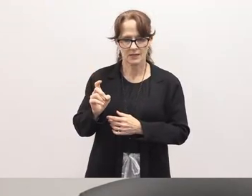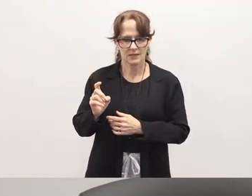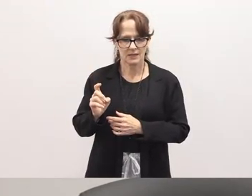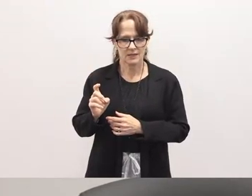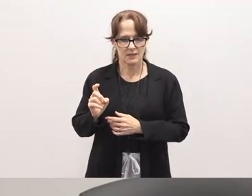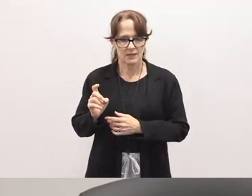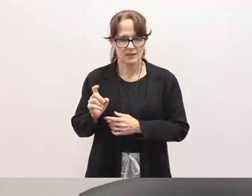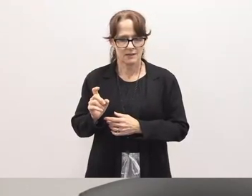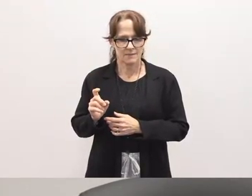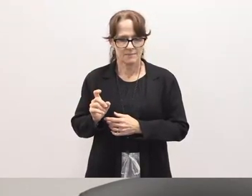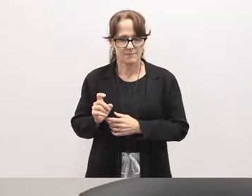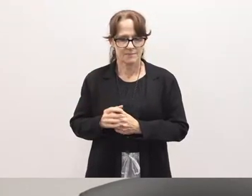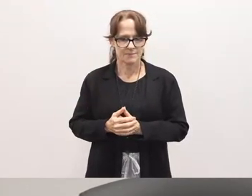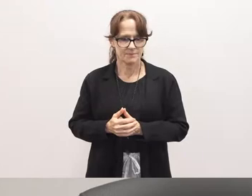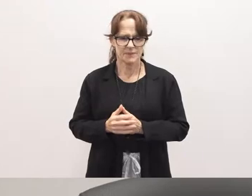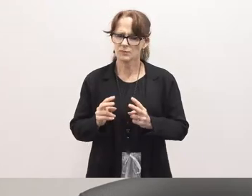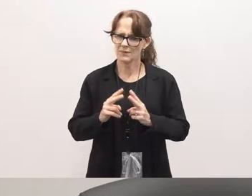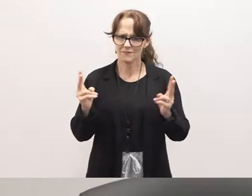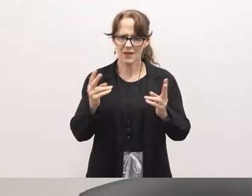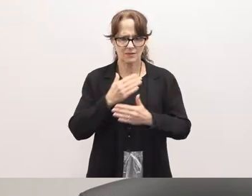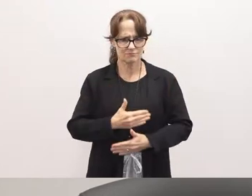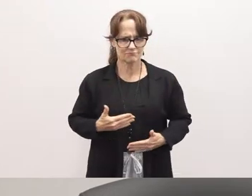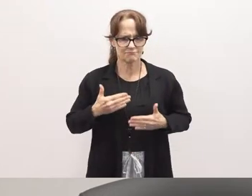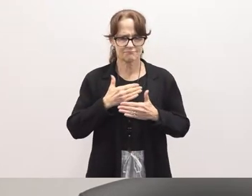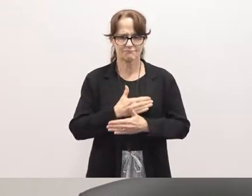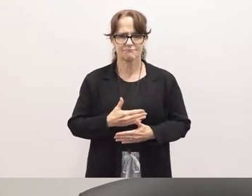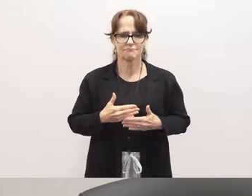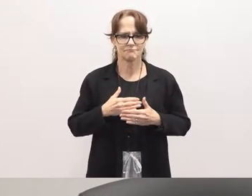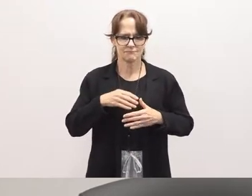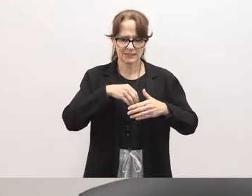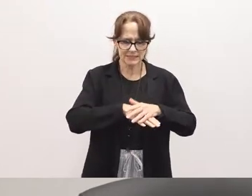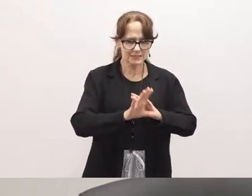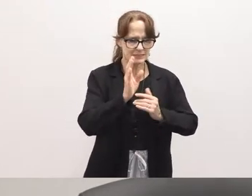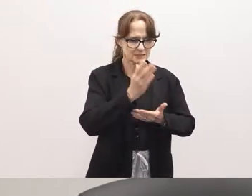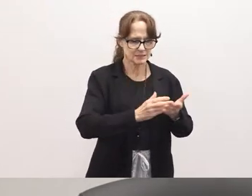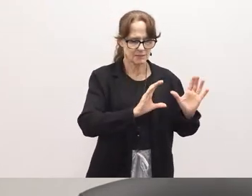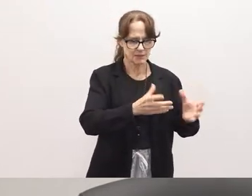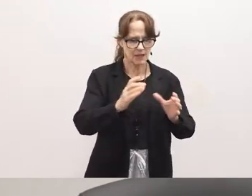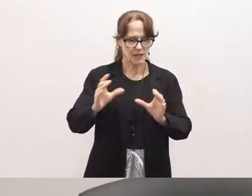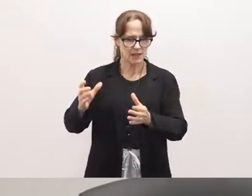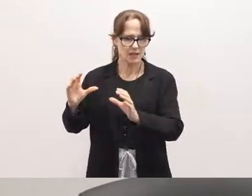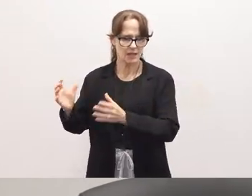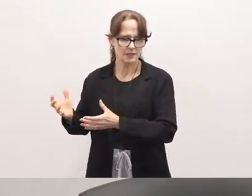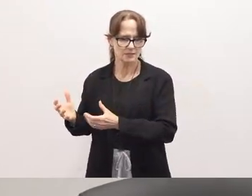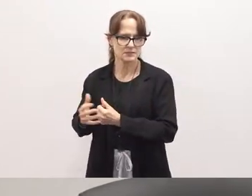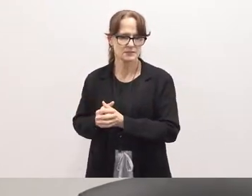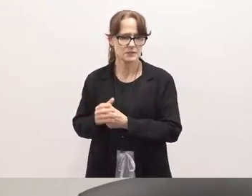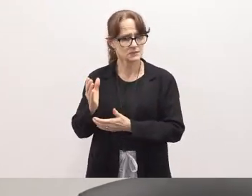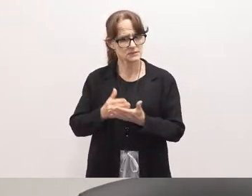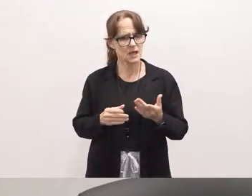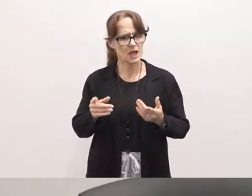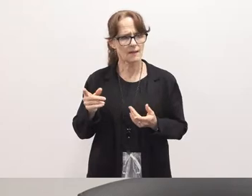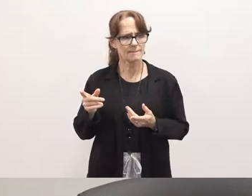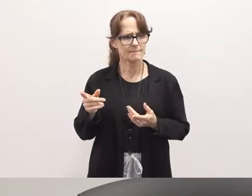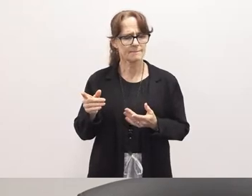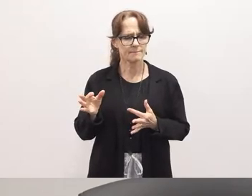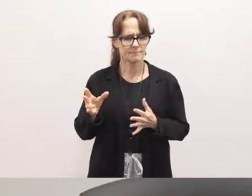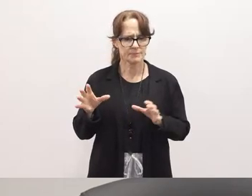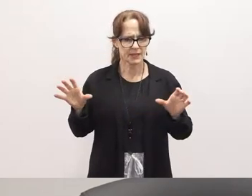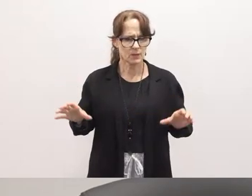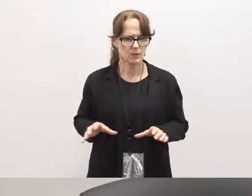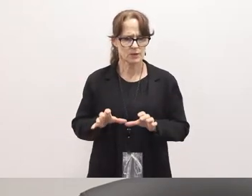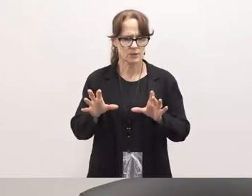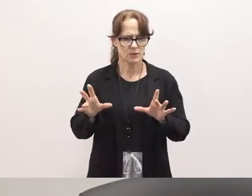was very enjoyable. We went in some classrooms. Some of the classrooms they were